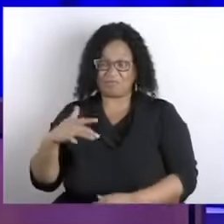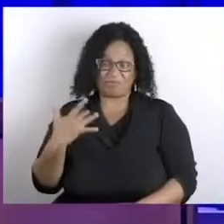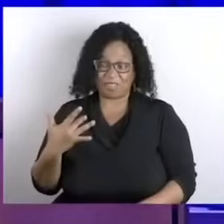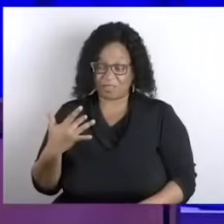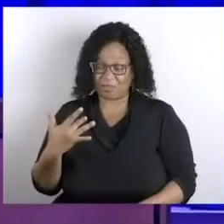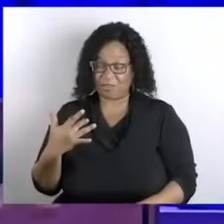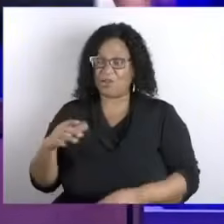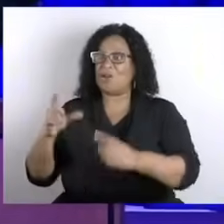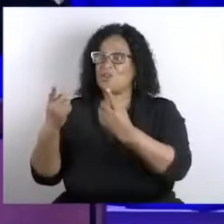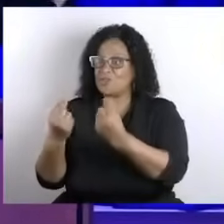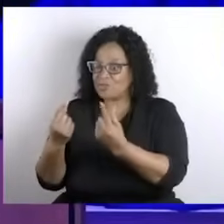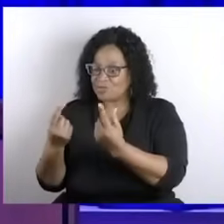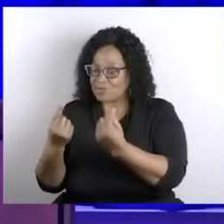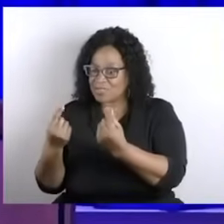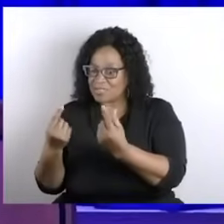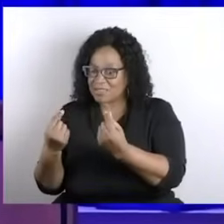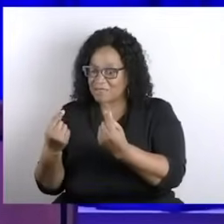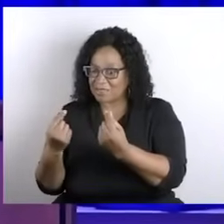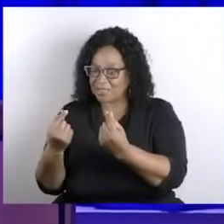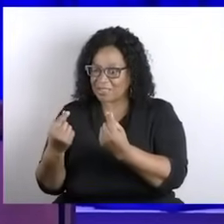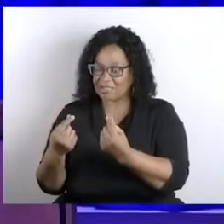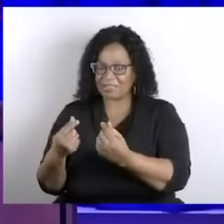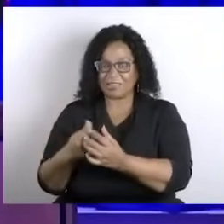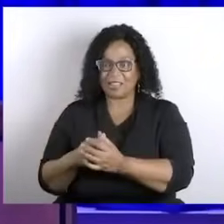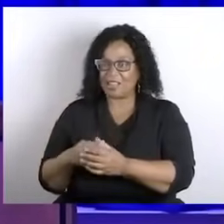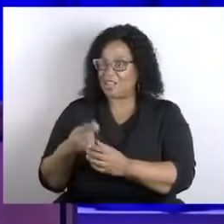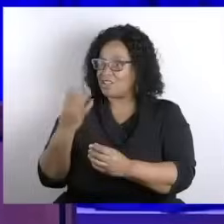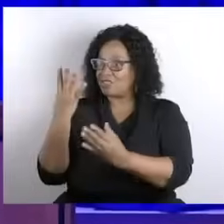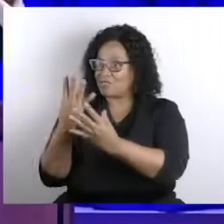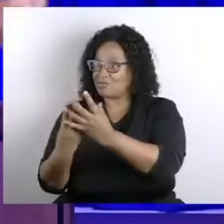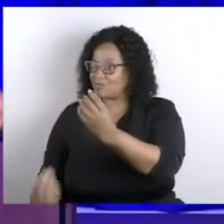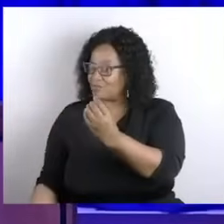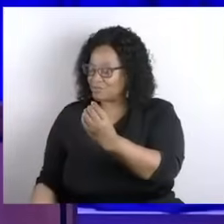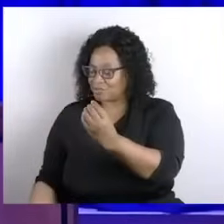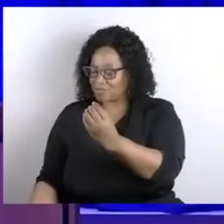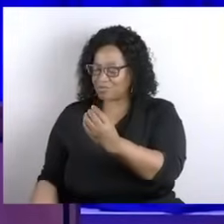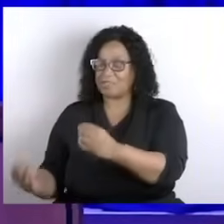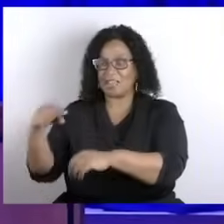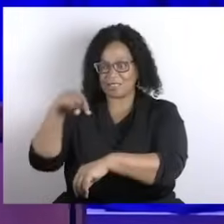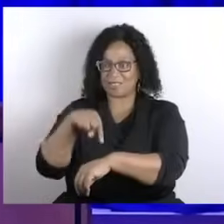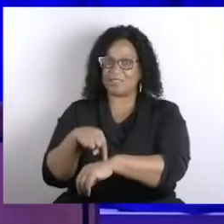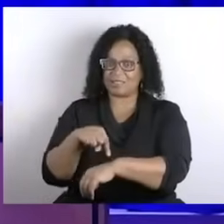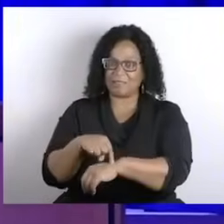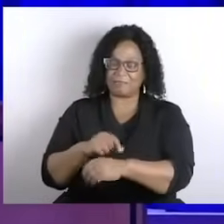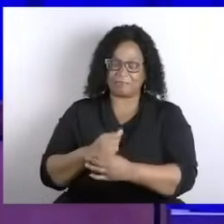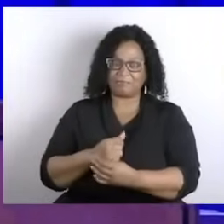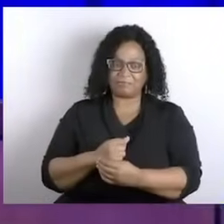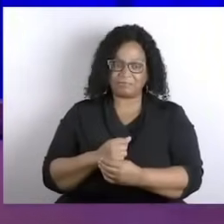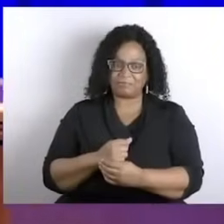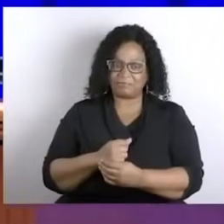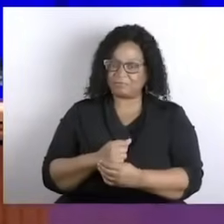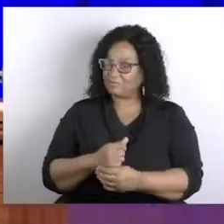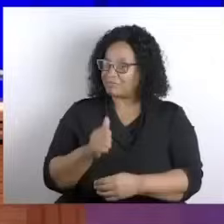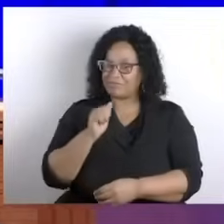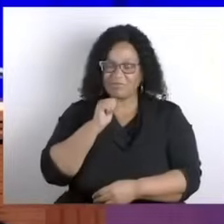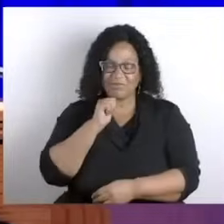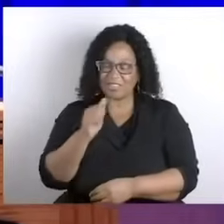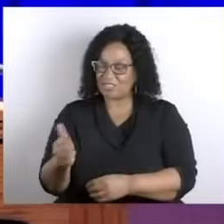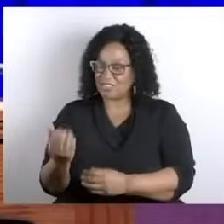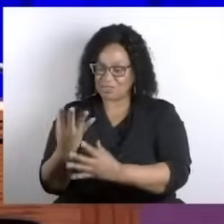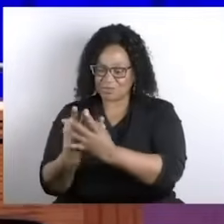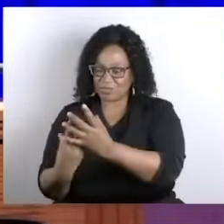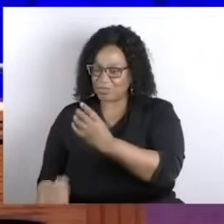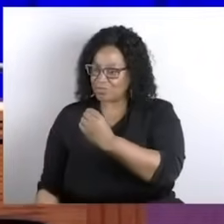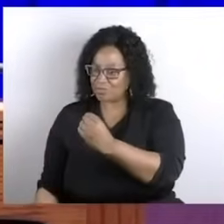something with yourself. He says, do not waste this time. Do not waste